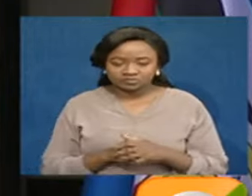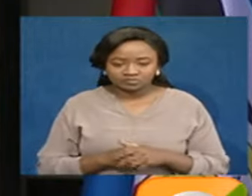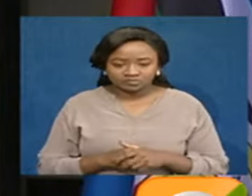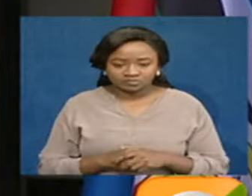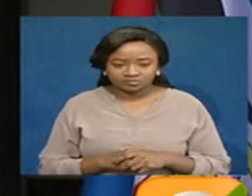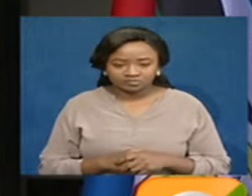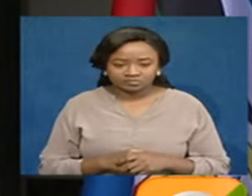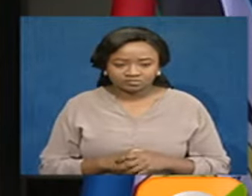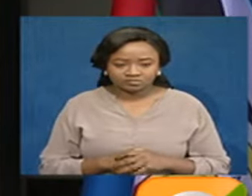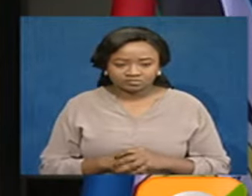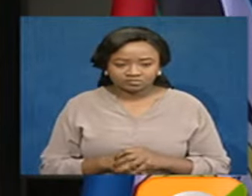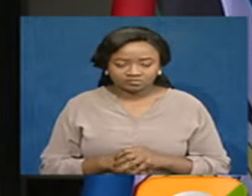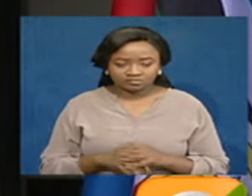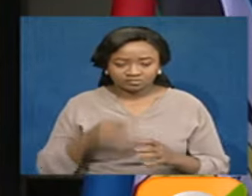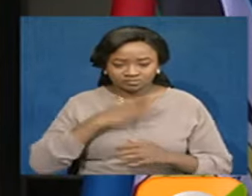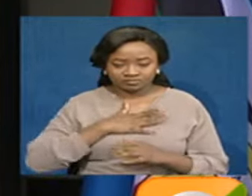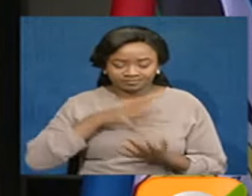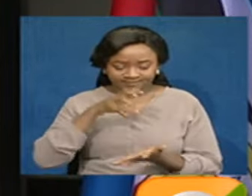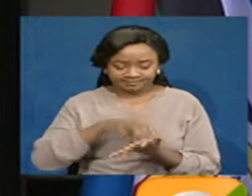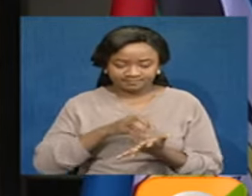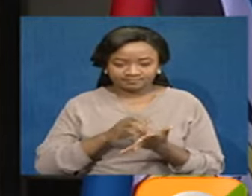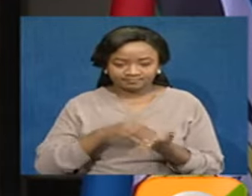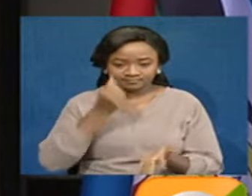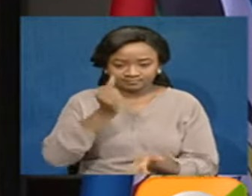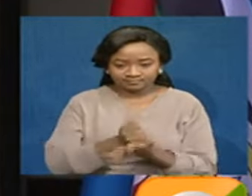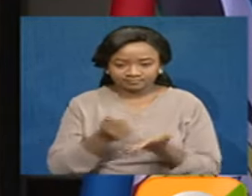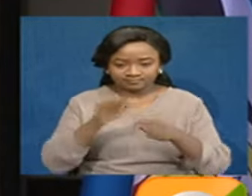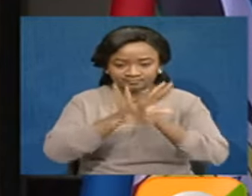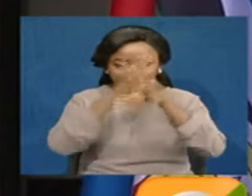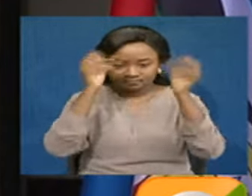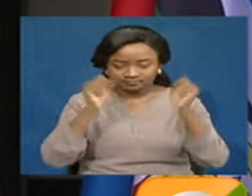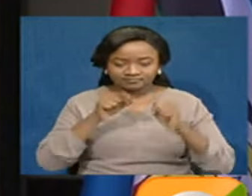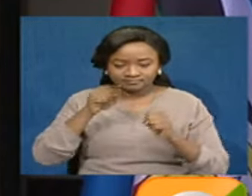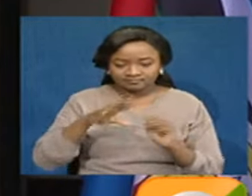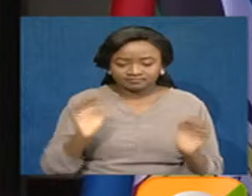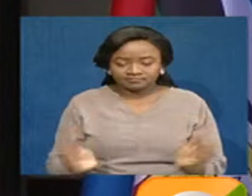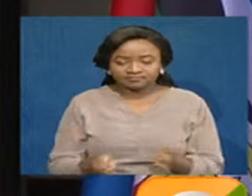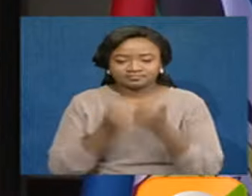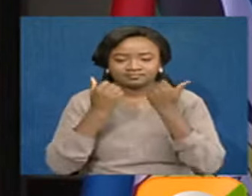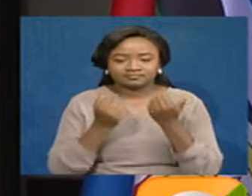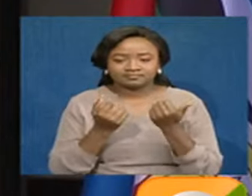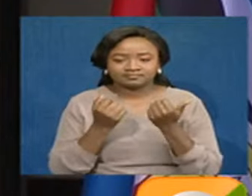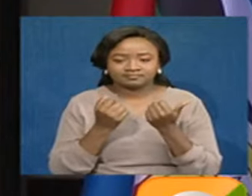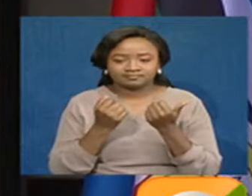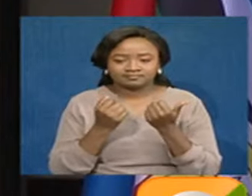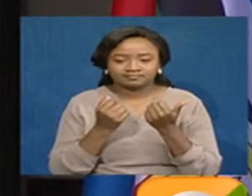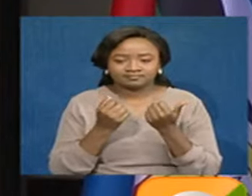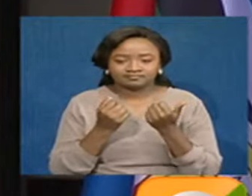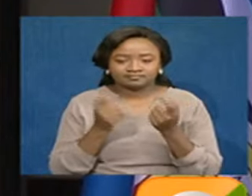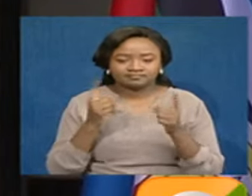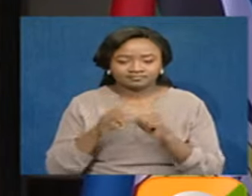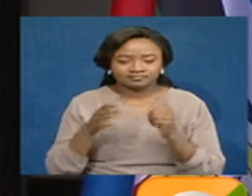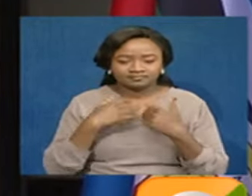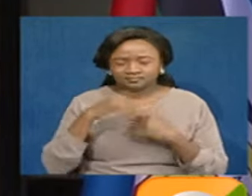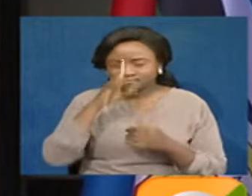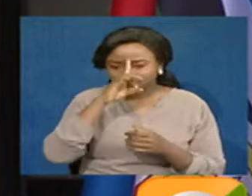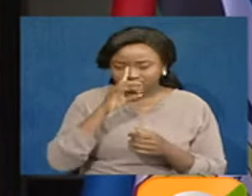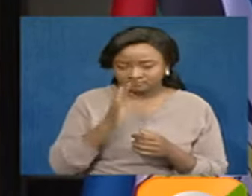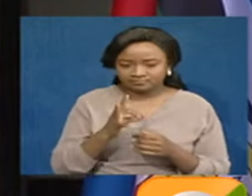to the office of Deputy President has taken place on the back of a hotly